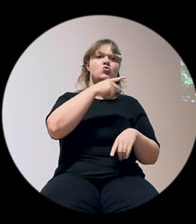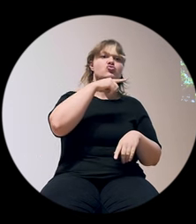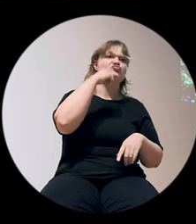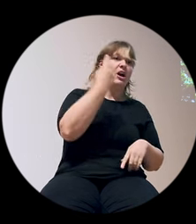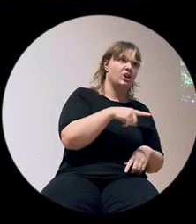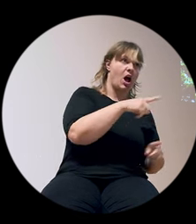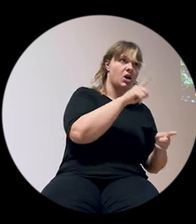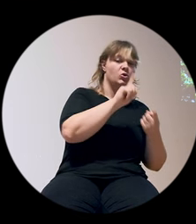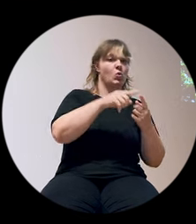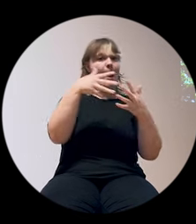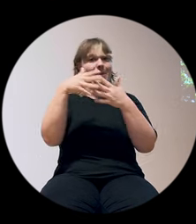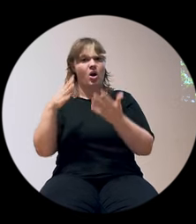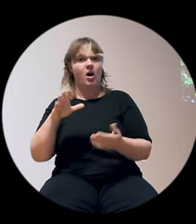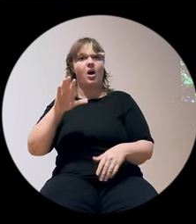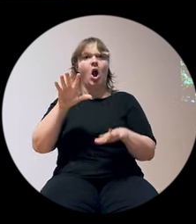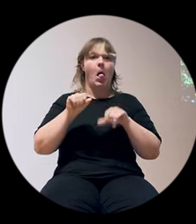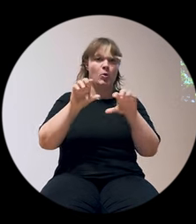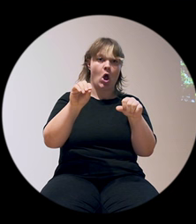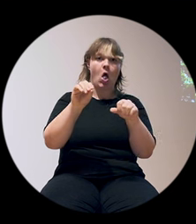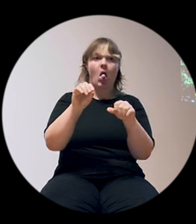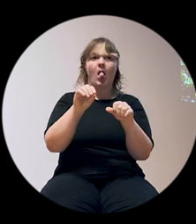American colonial and imperial governments.